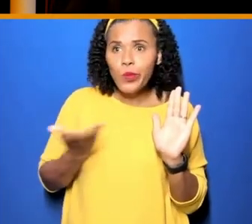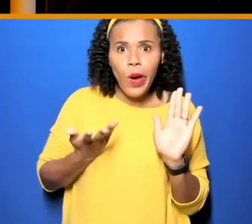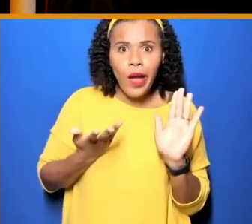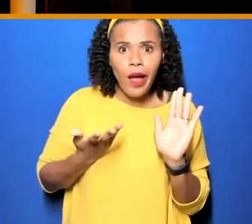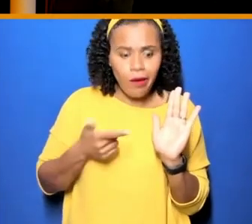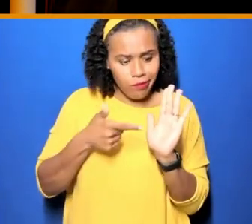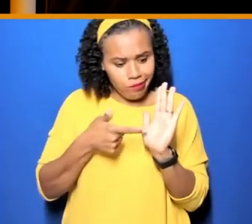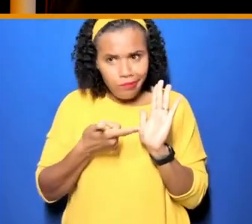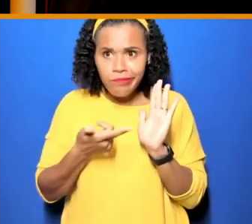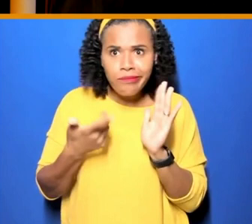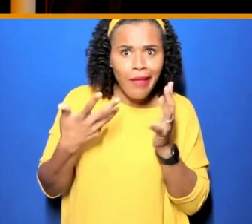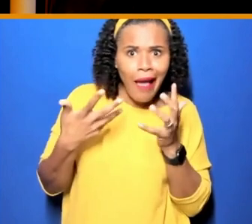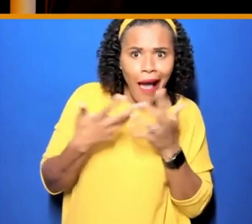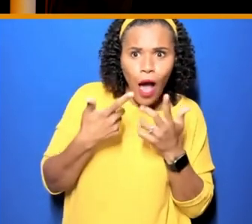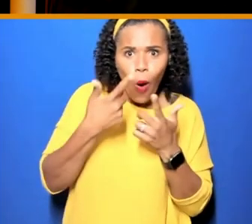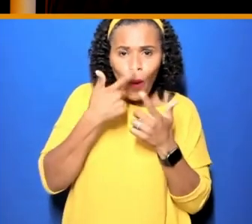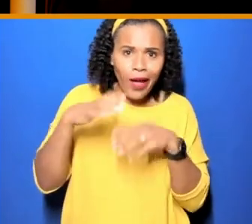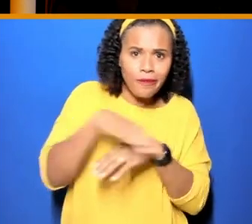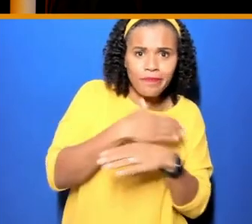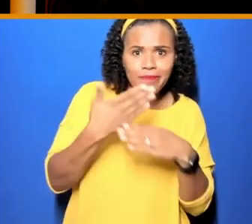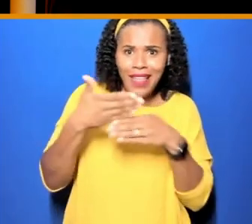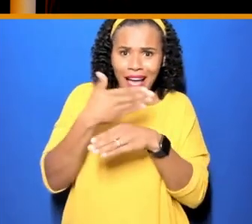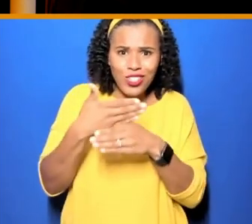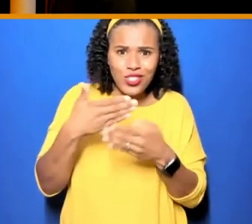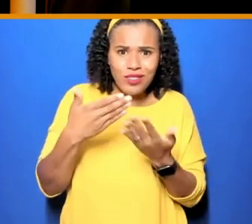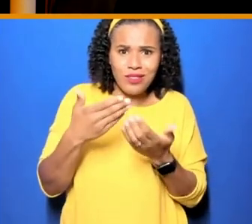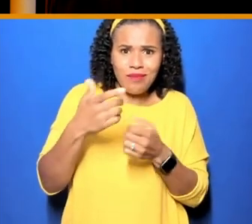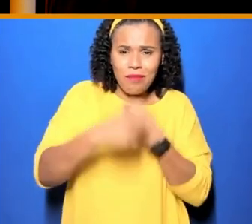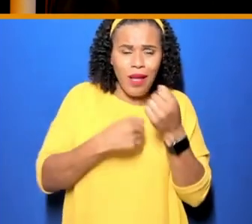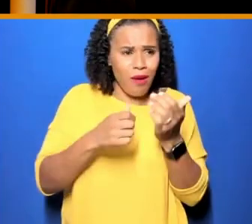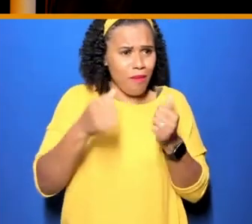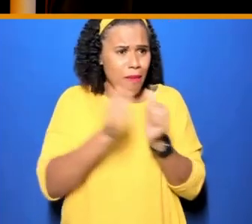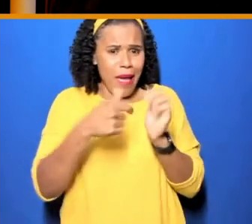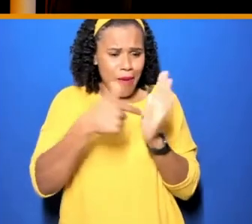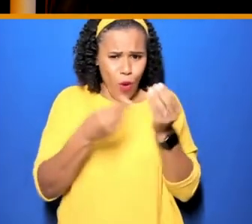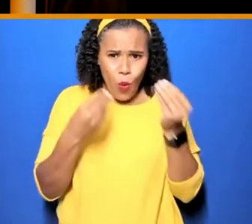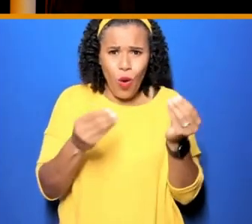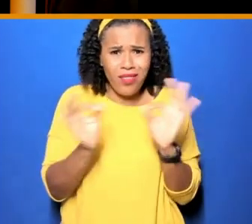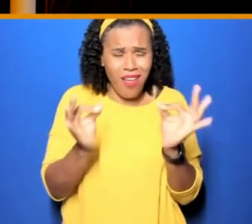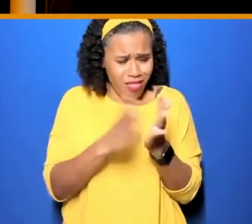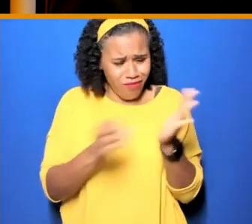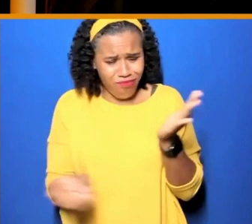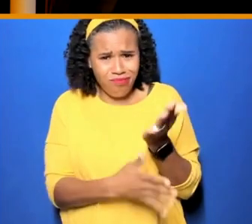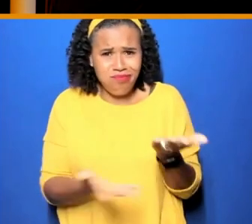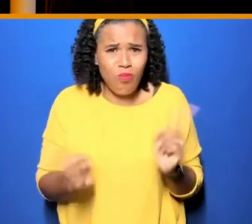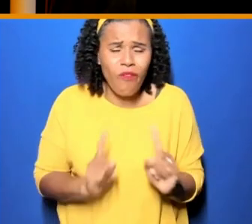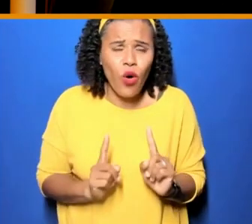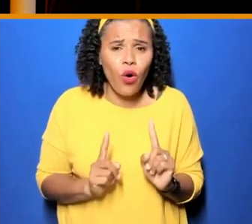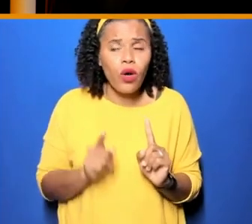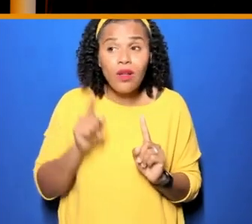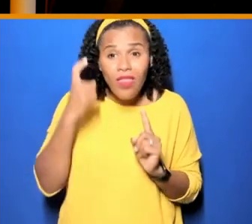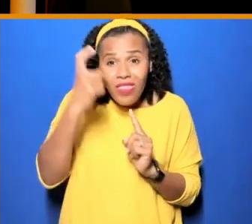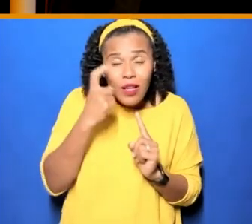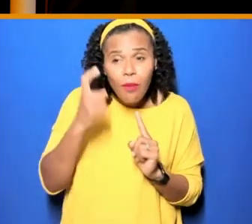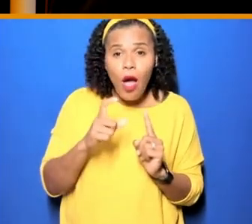practice, they are meaningless bits of paper. There is nothing that terrifies a Tory MP in Cumbria, Cornwall, or